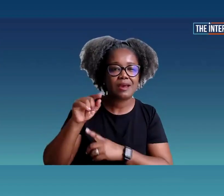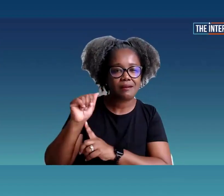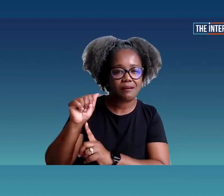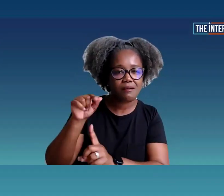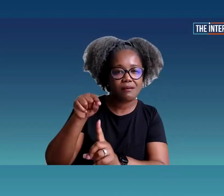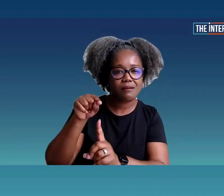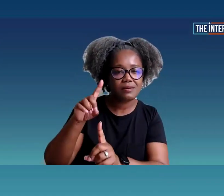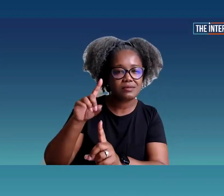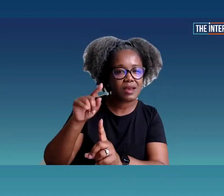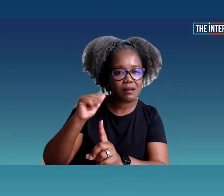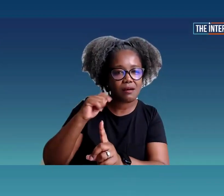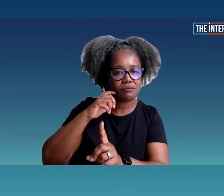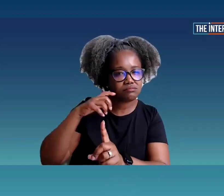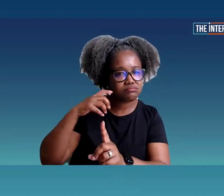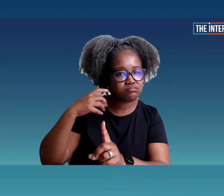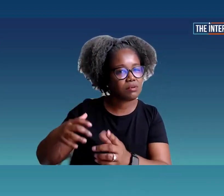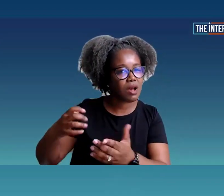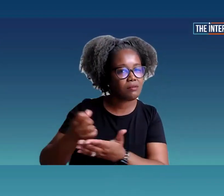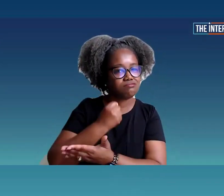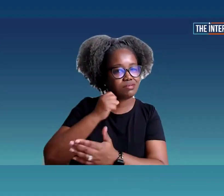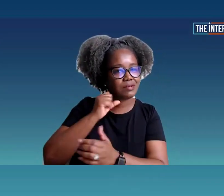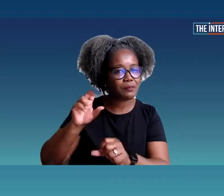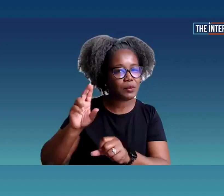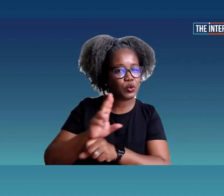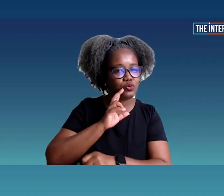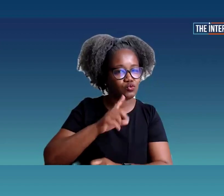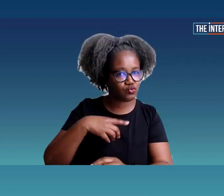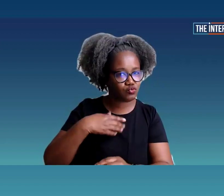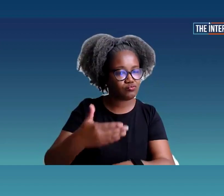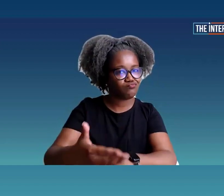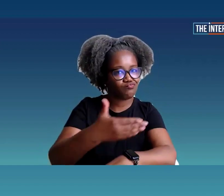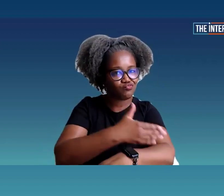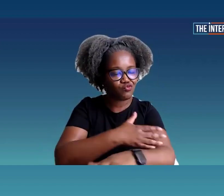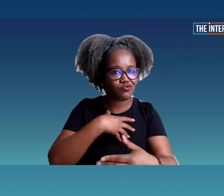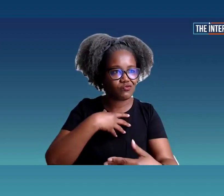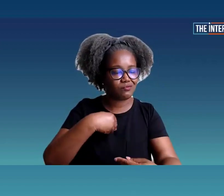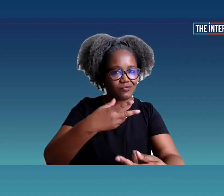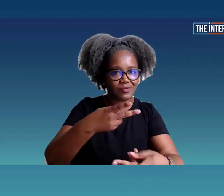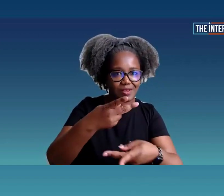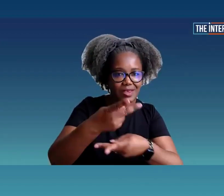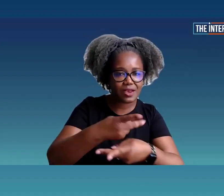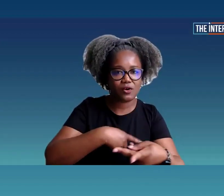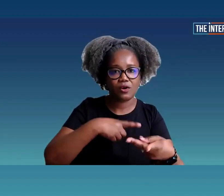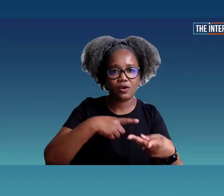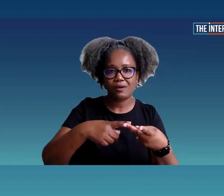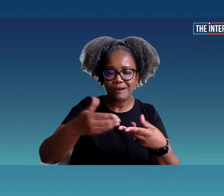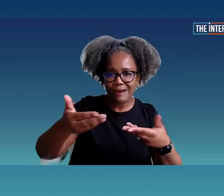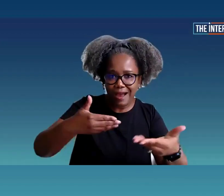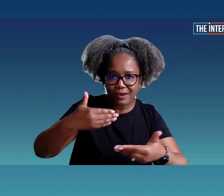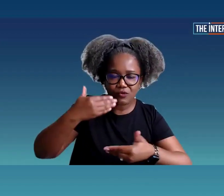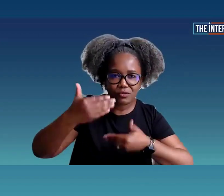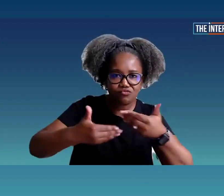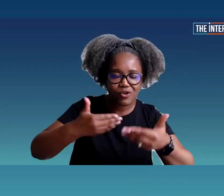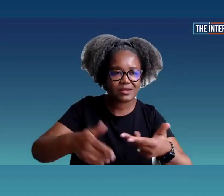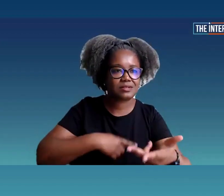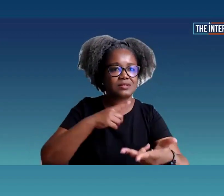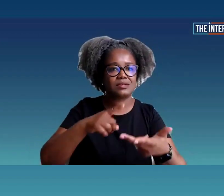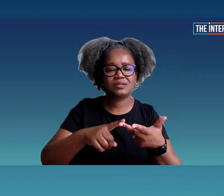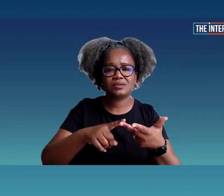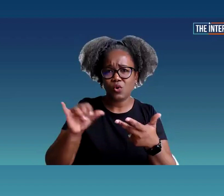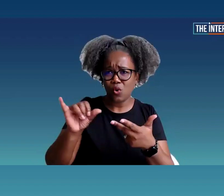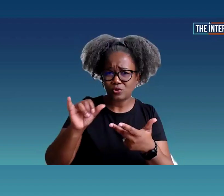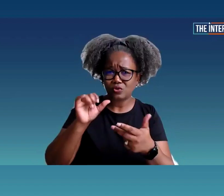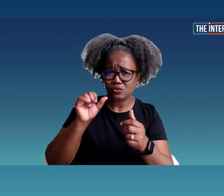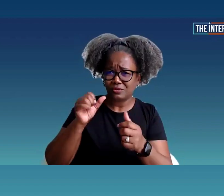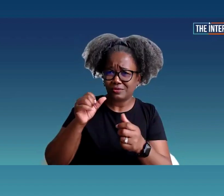improvement and can be used to improve hiring practices, and often it can be a catalyst for change. See, data,